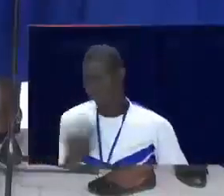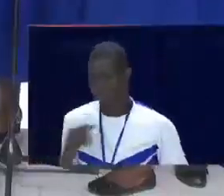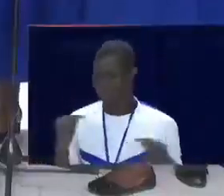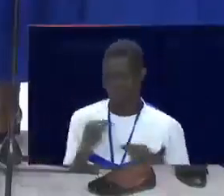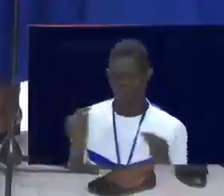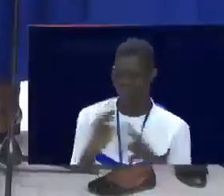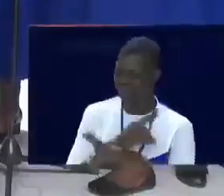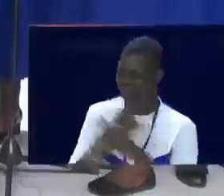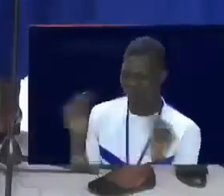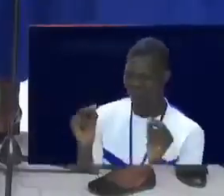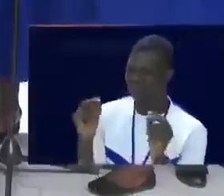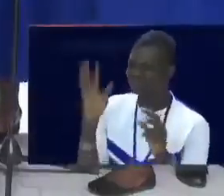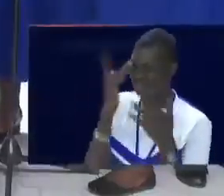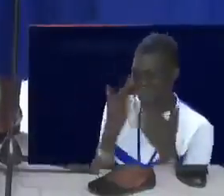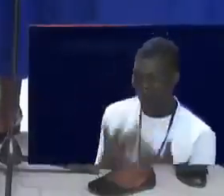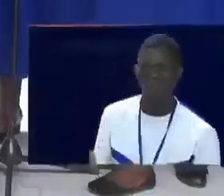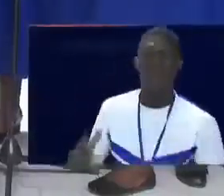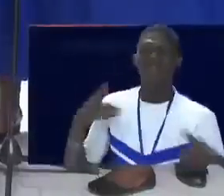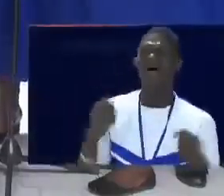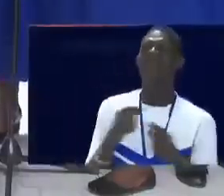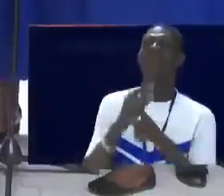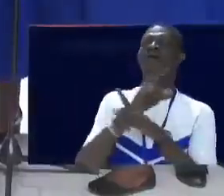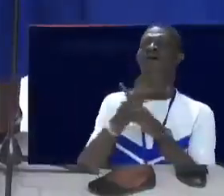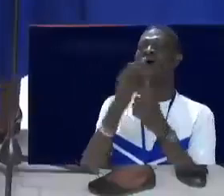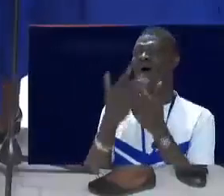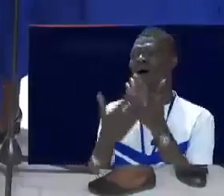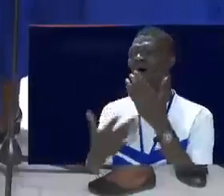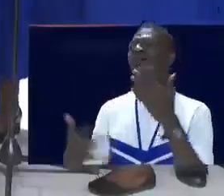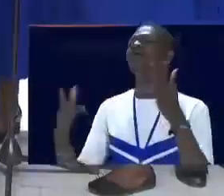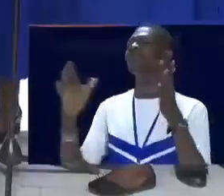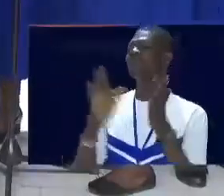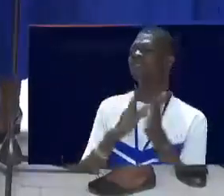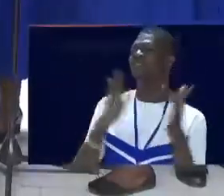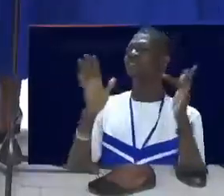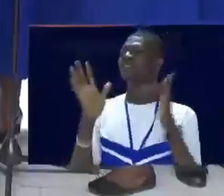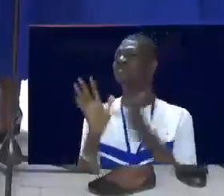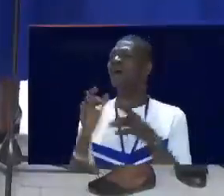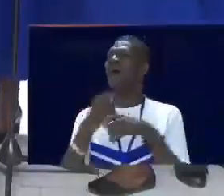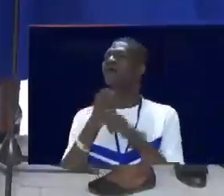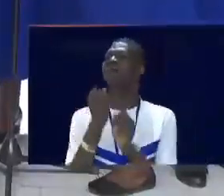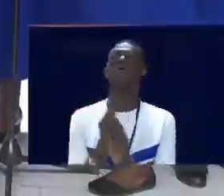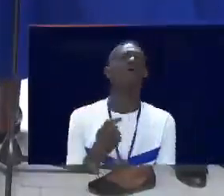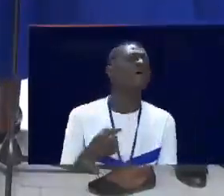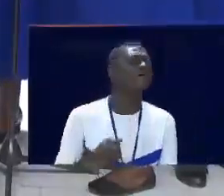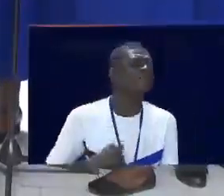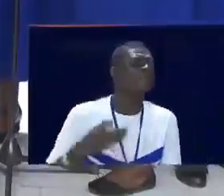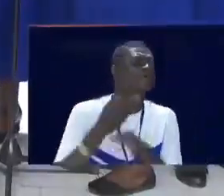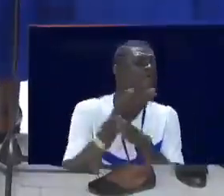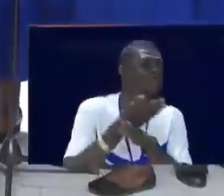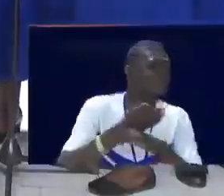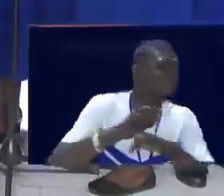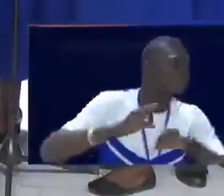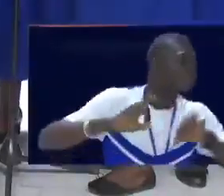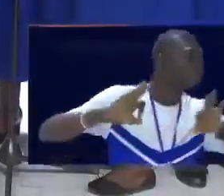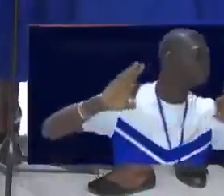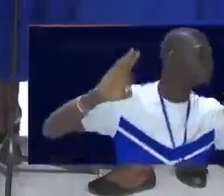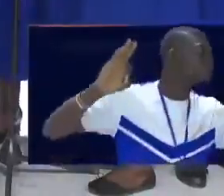No chain is holding you down anymore. Yes, the Jesus set us